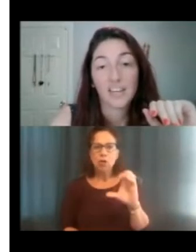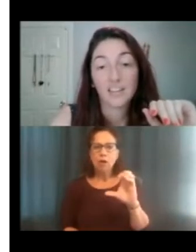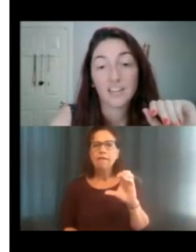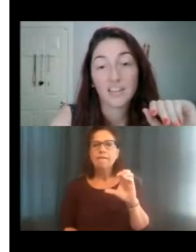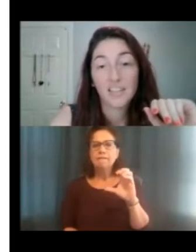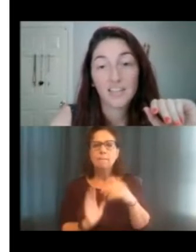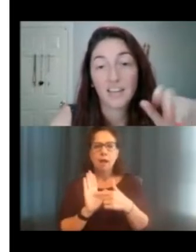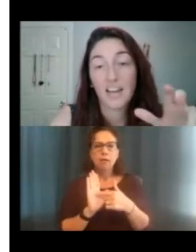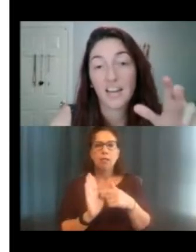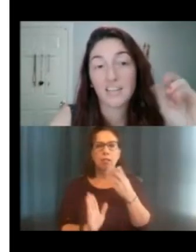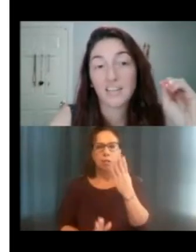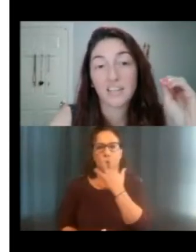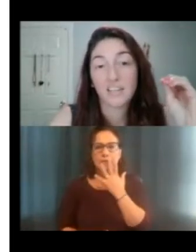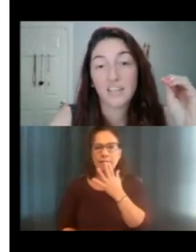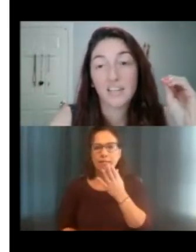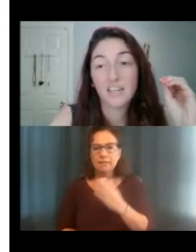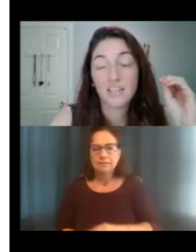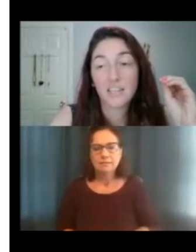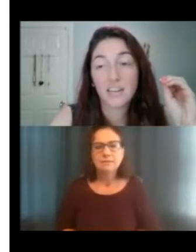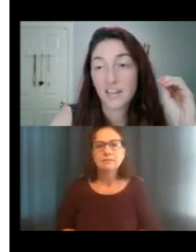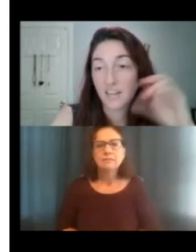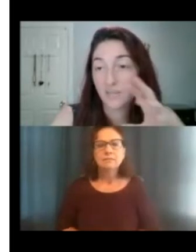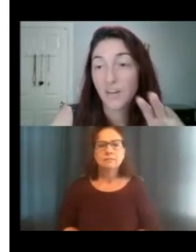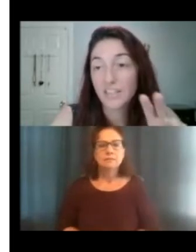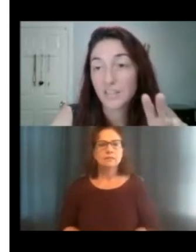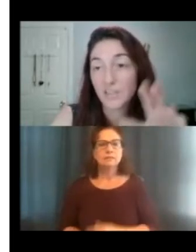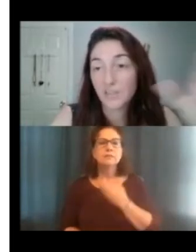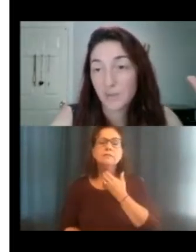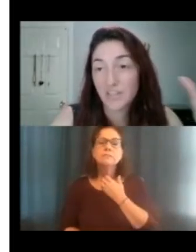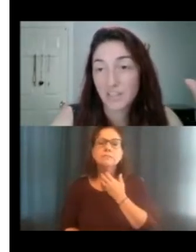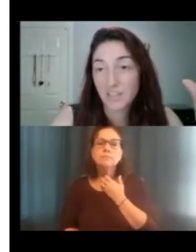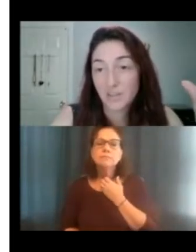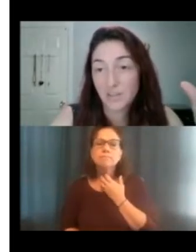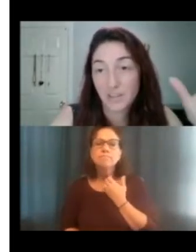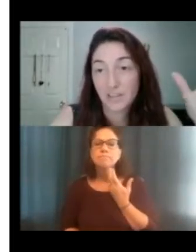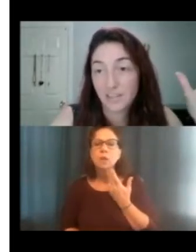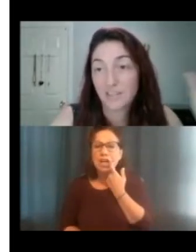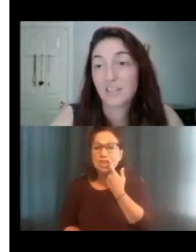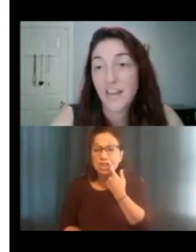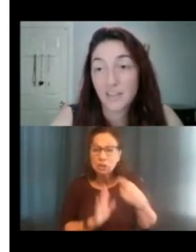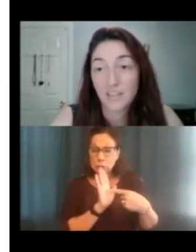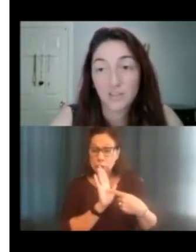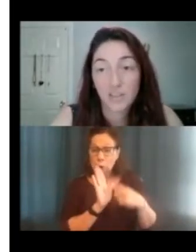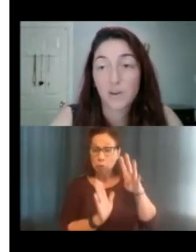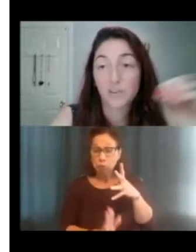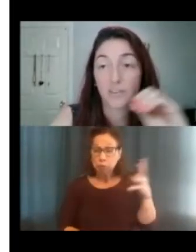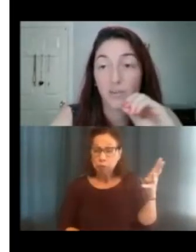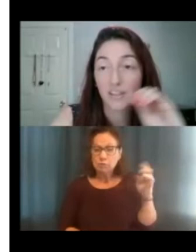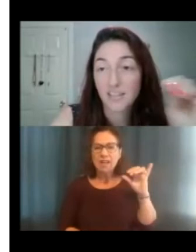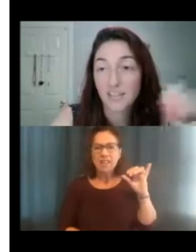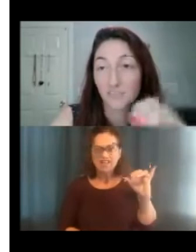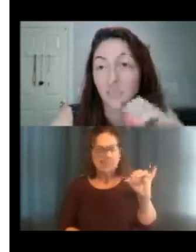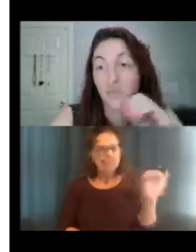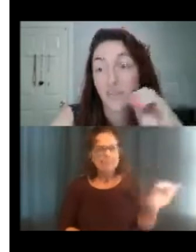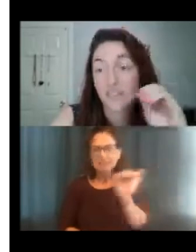which looks like this. And it's very similar to what I just showed you with just a diathesis stress model. The